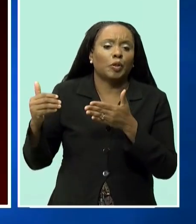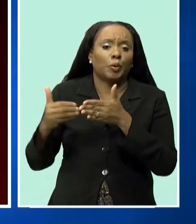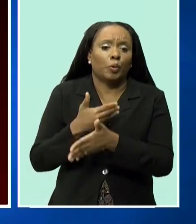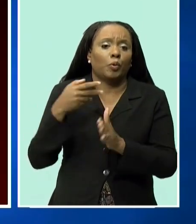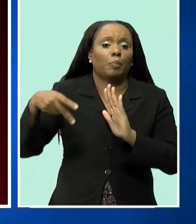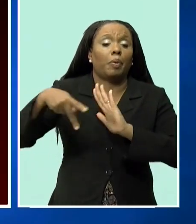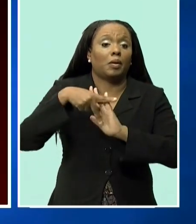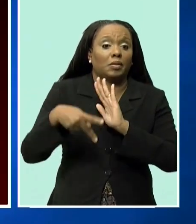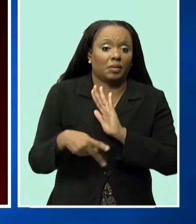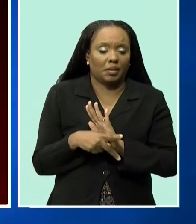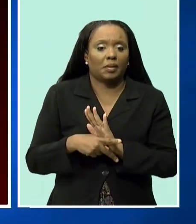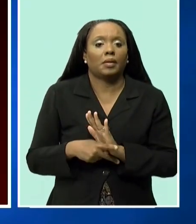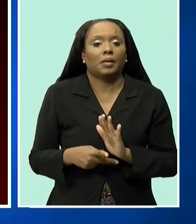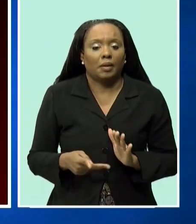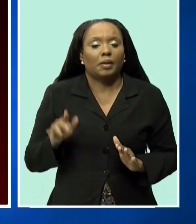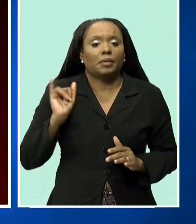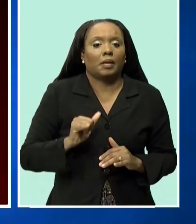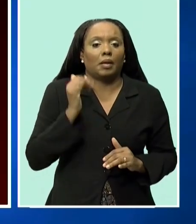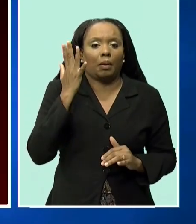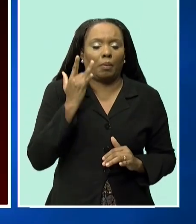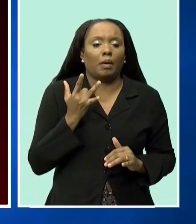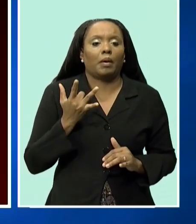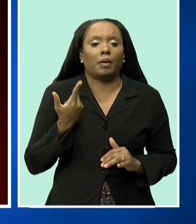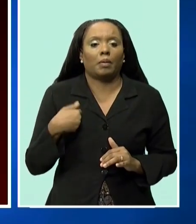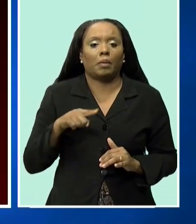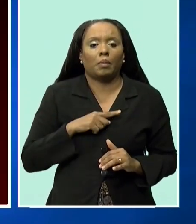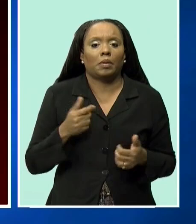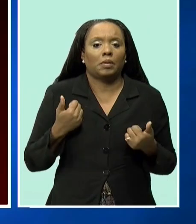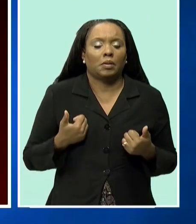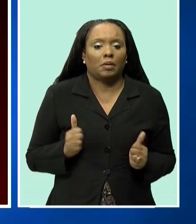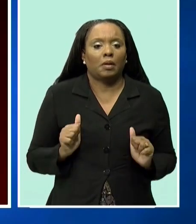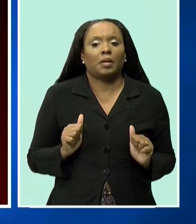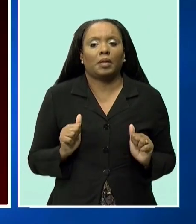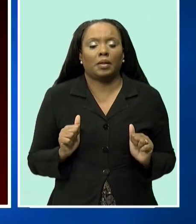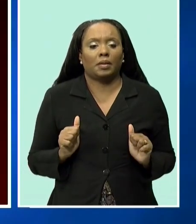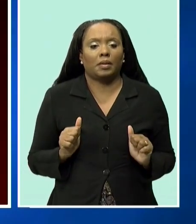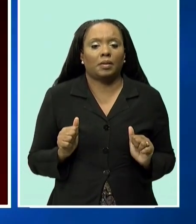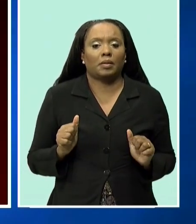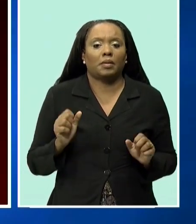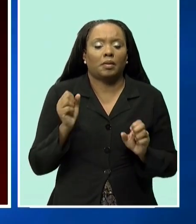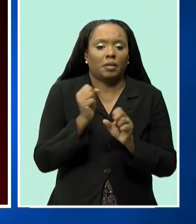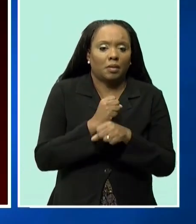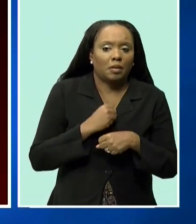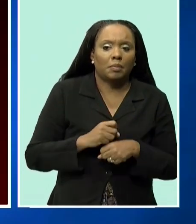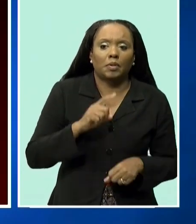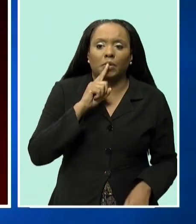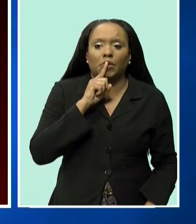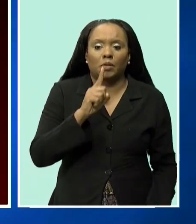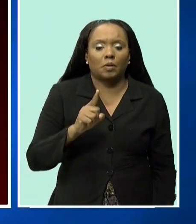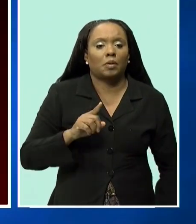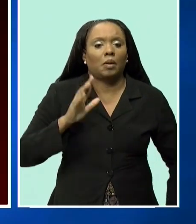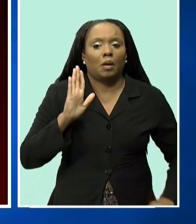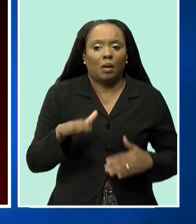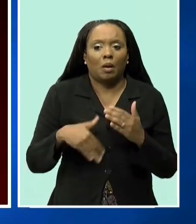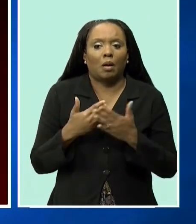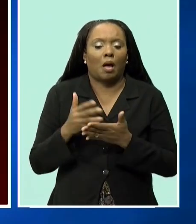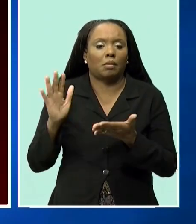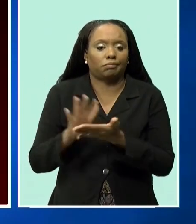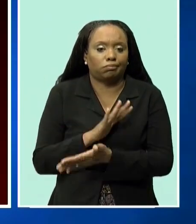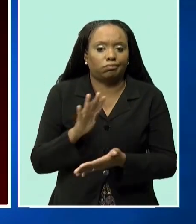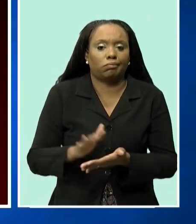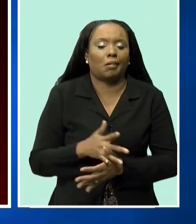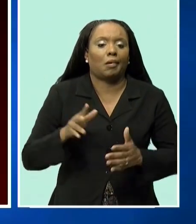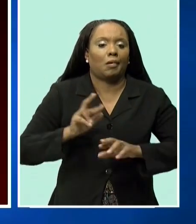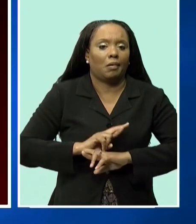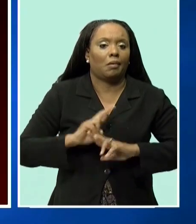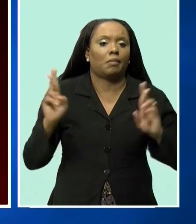within this vein that we are really trying to finalize that documentation so that we will have it ready